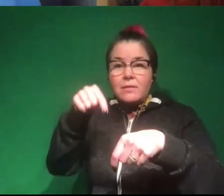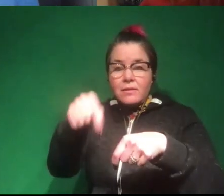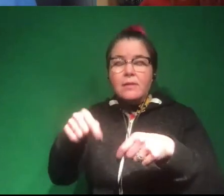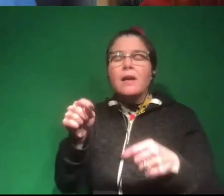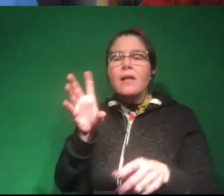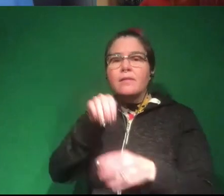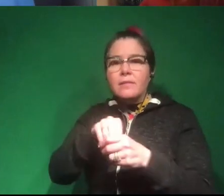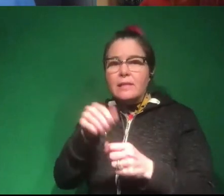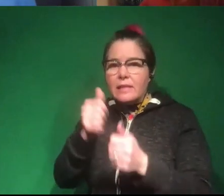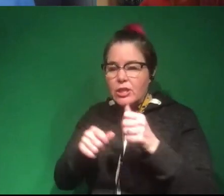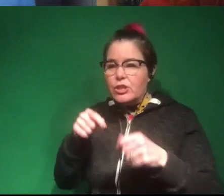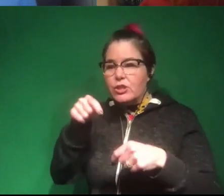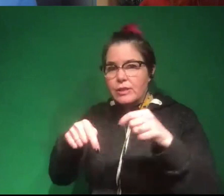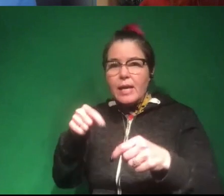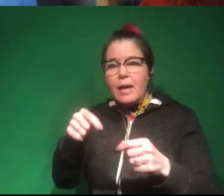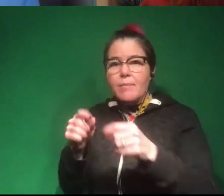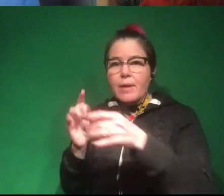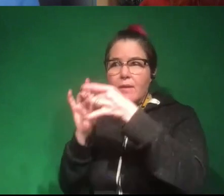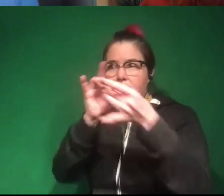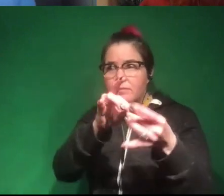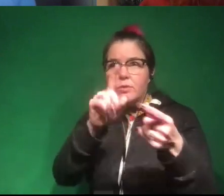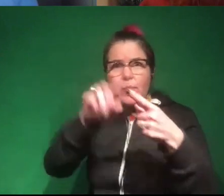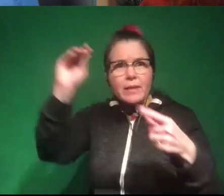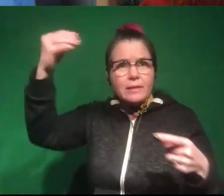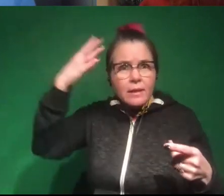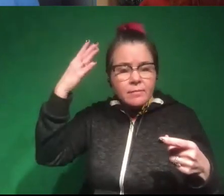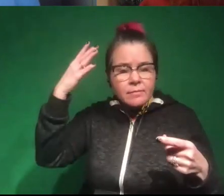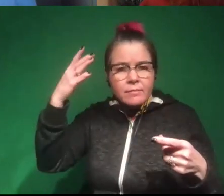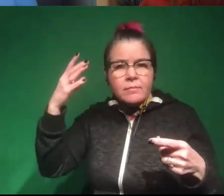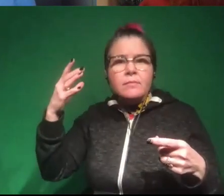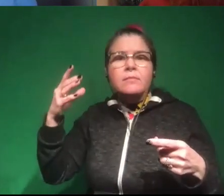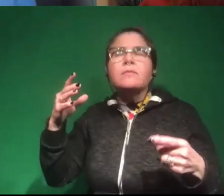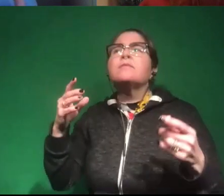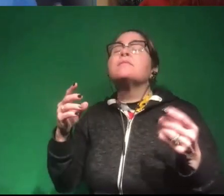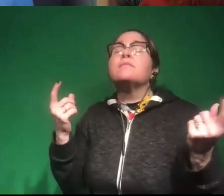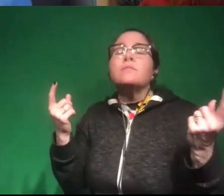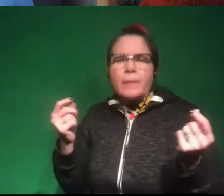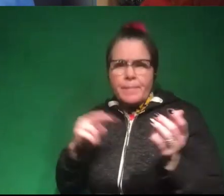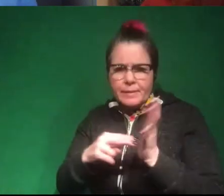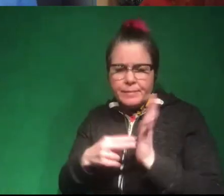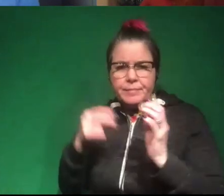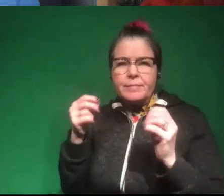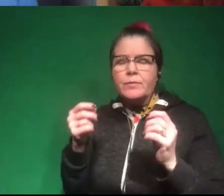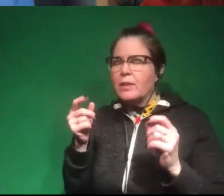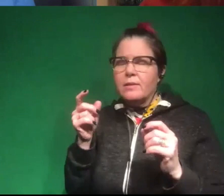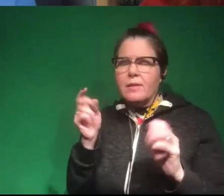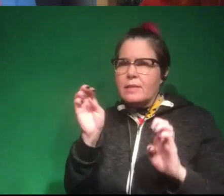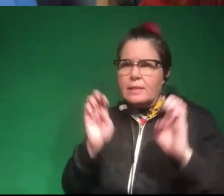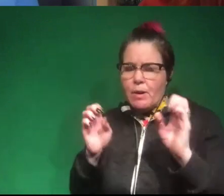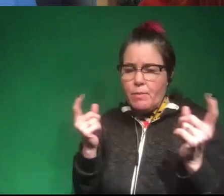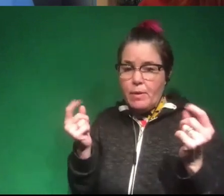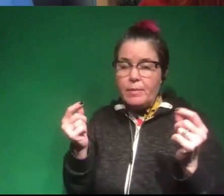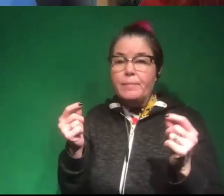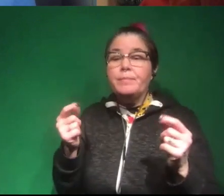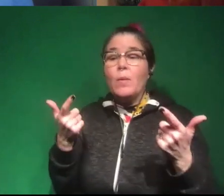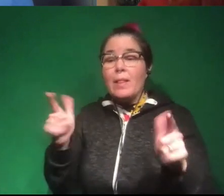in each direction relative to the position of the sun. So what they did, this is an amazing experiment, they would let these ants